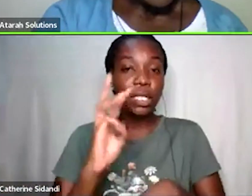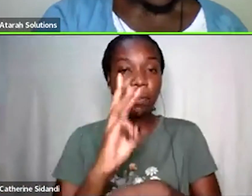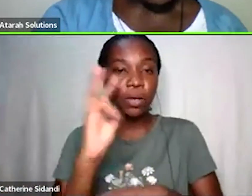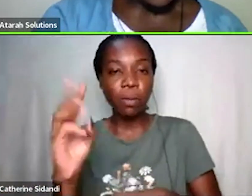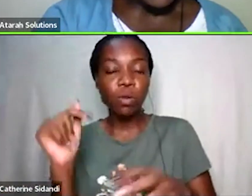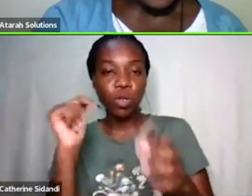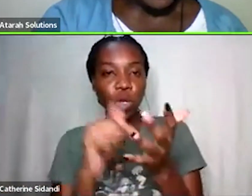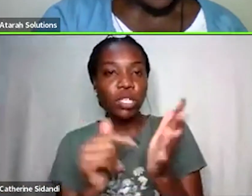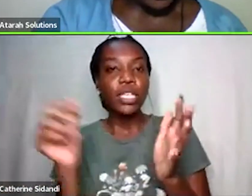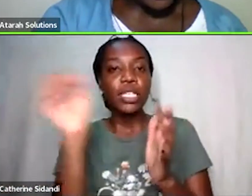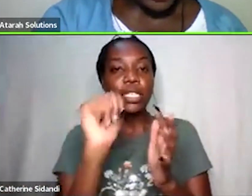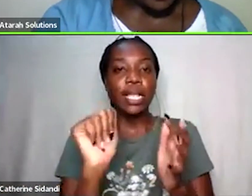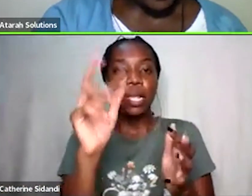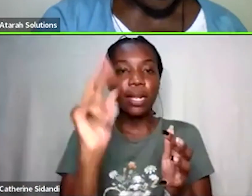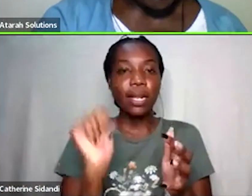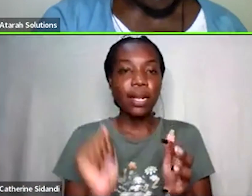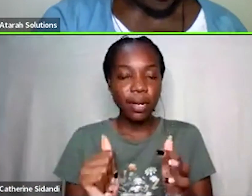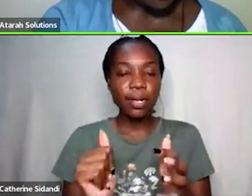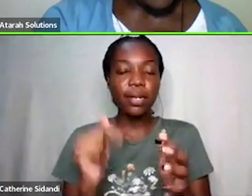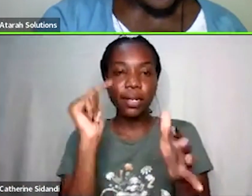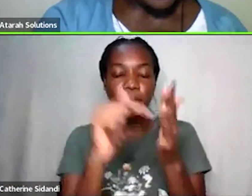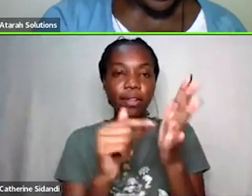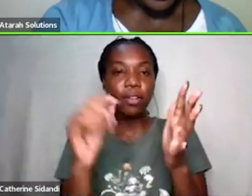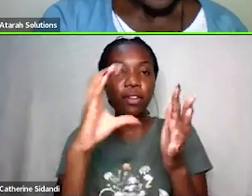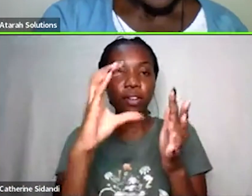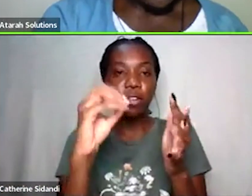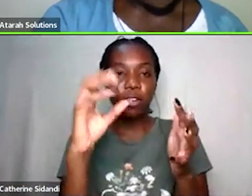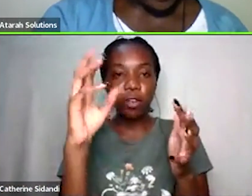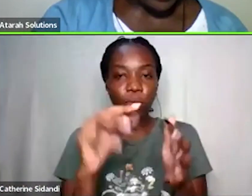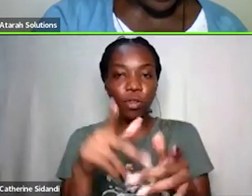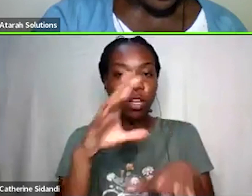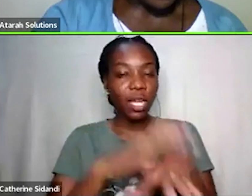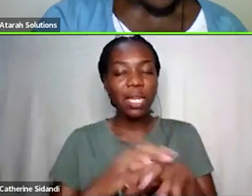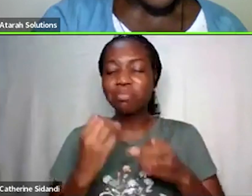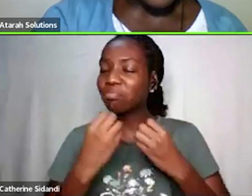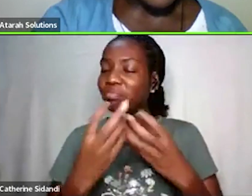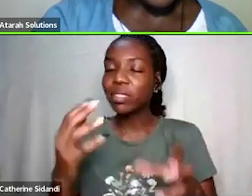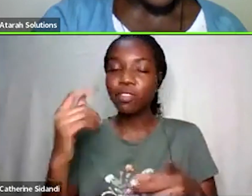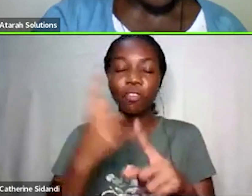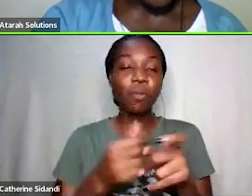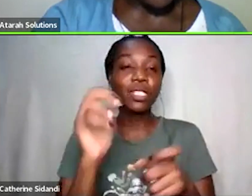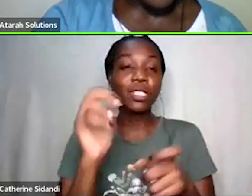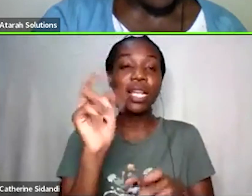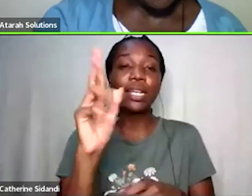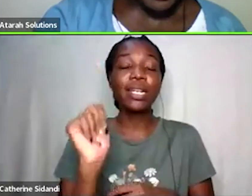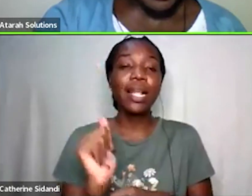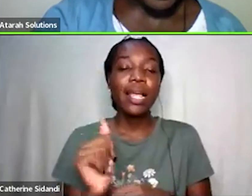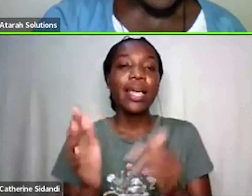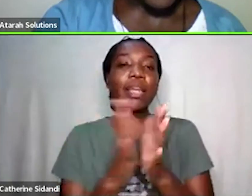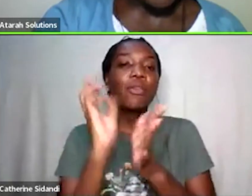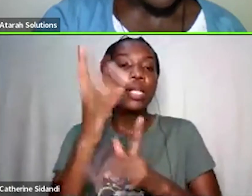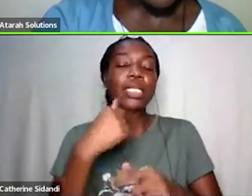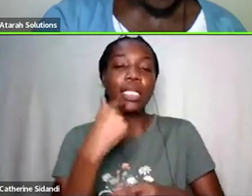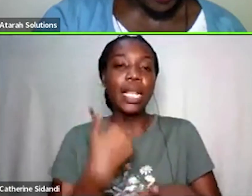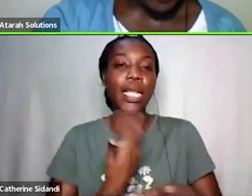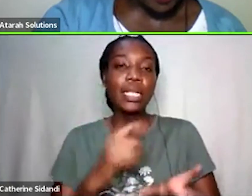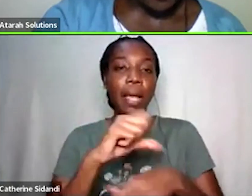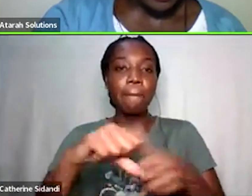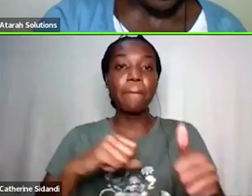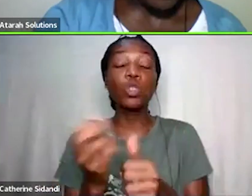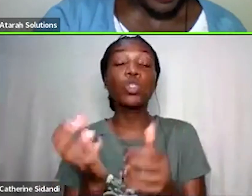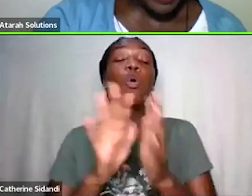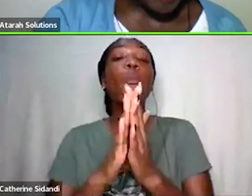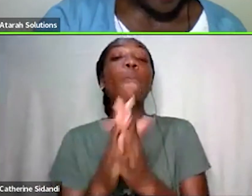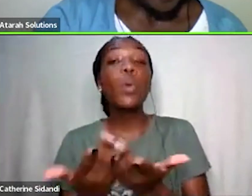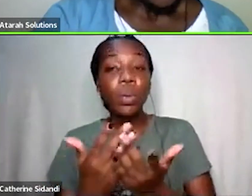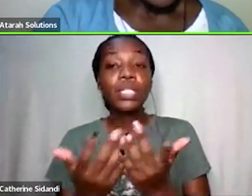www.sarahkaringi.com. You'll find a lot more on Sarah. And of course, tonight she's gonna tell us about the businesses, the books where we